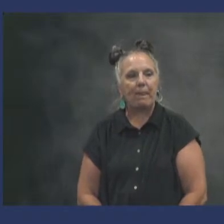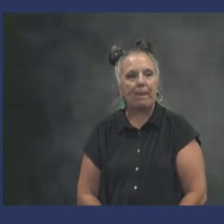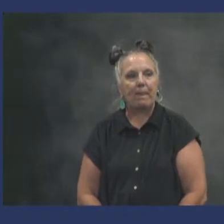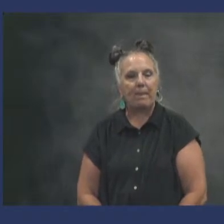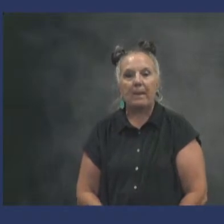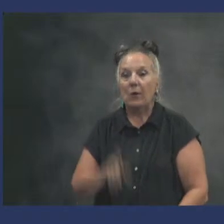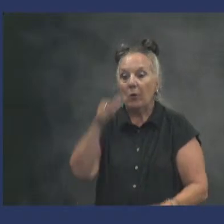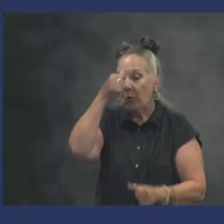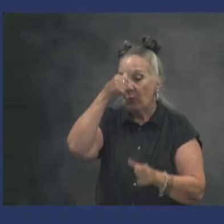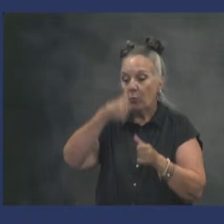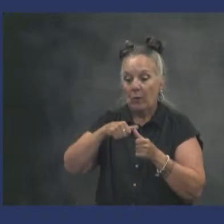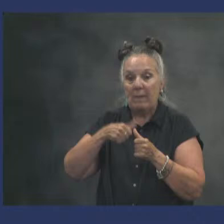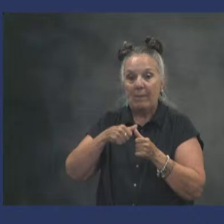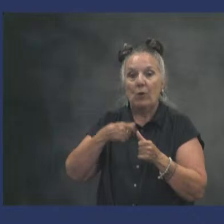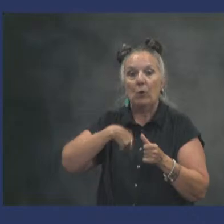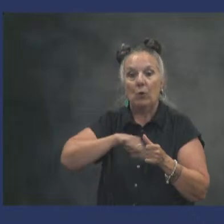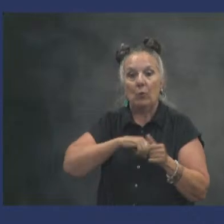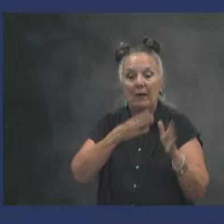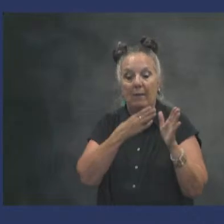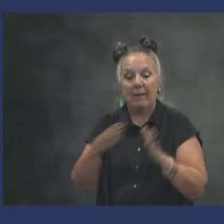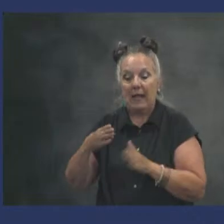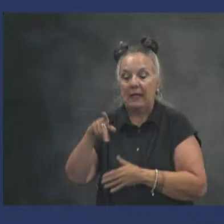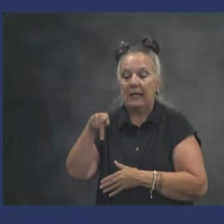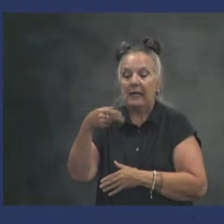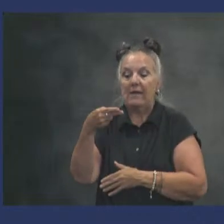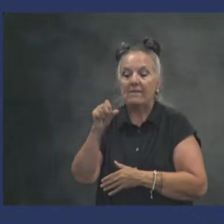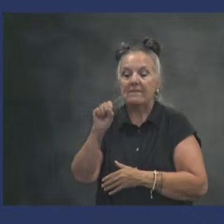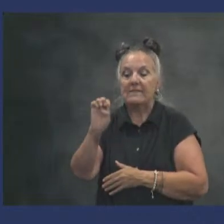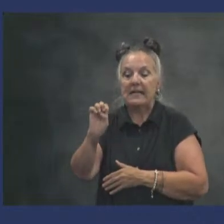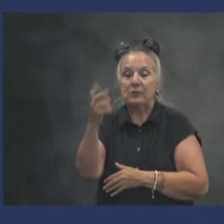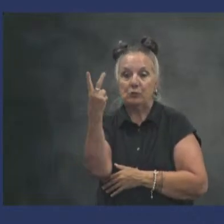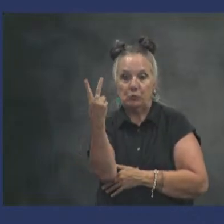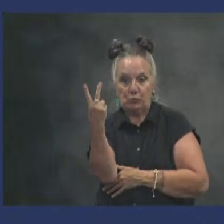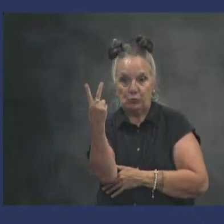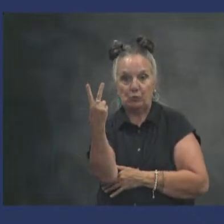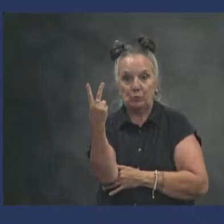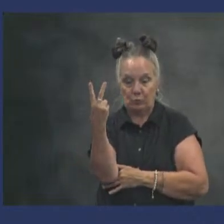As you recall, we are planning in a phase 2 for this